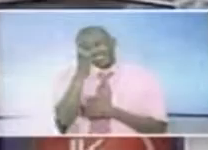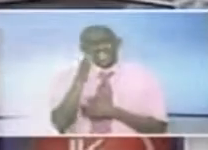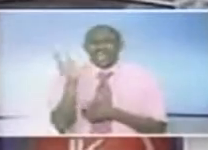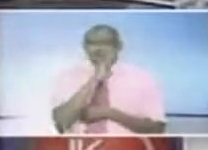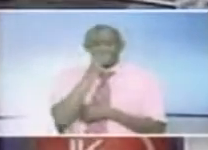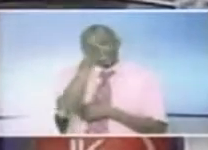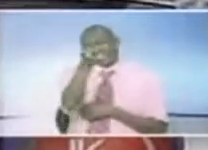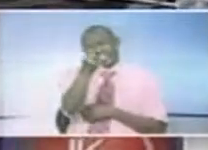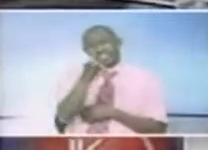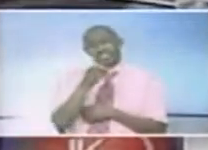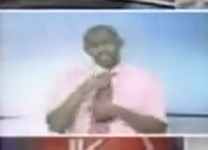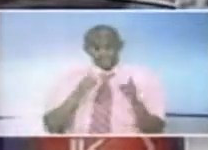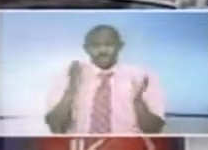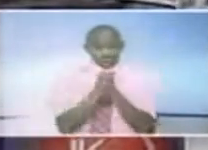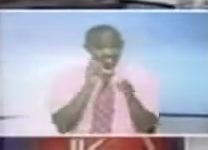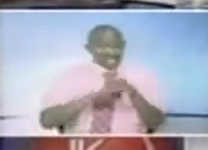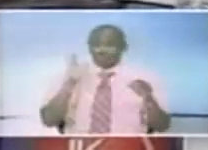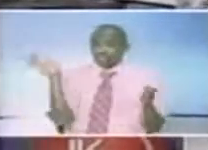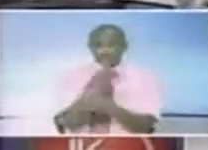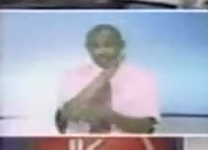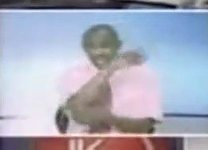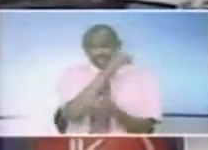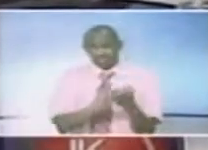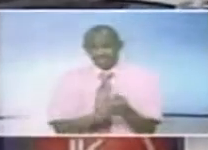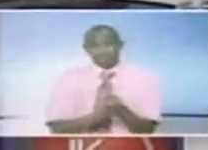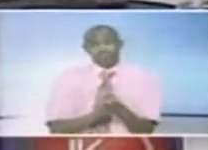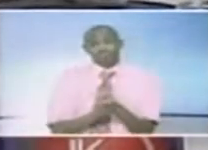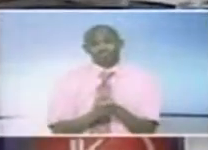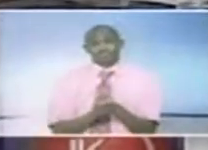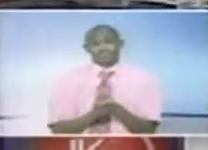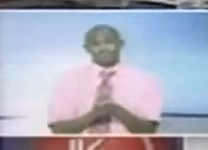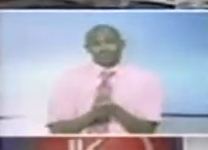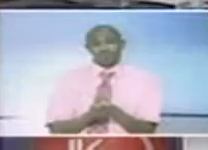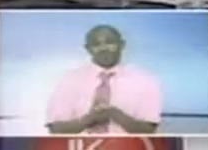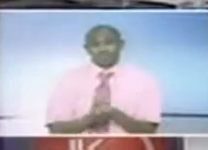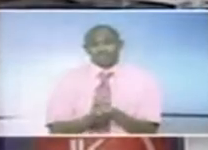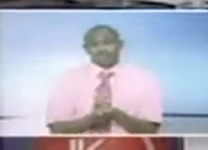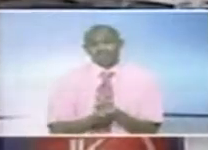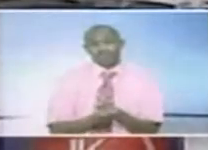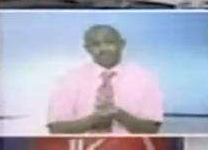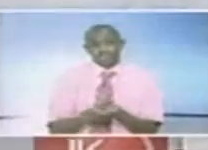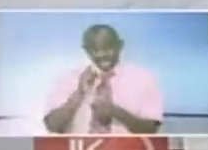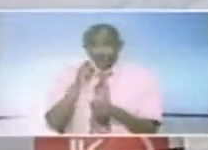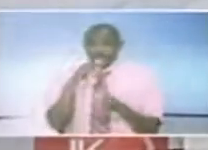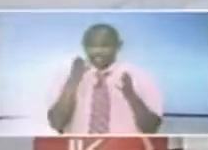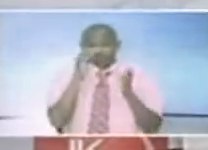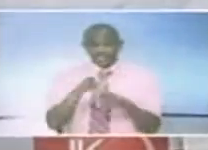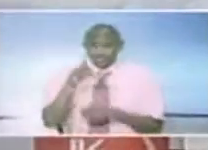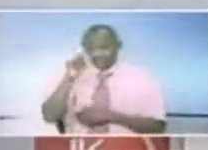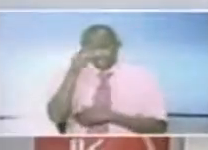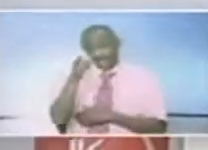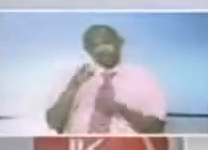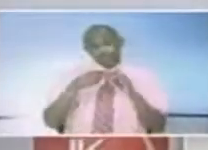rotten. Which with time we'll get rid of. Utumishi kwa wote. Mac Otani. For the first time, he's tweeted